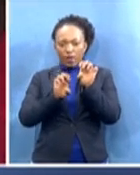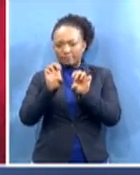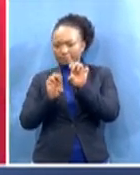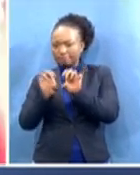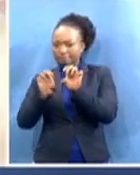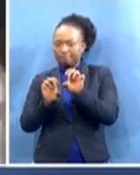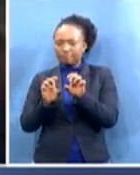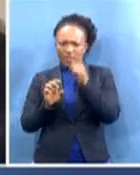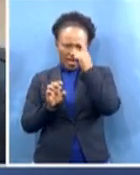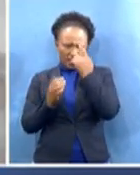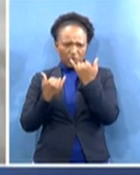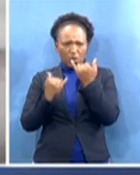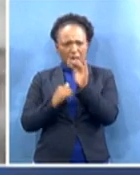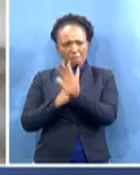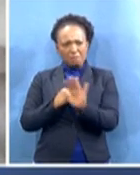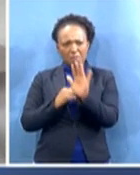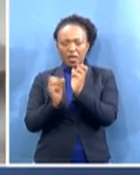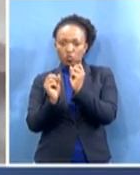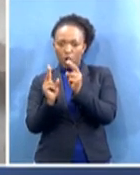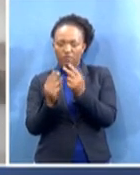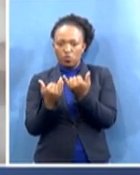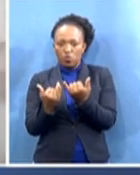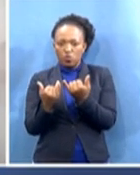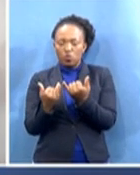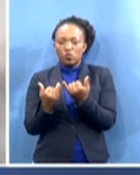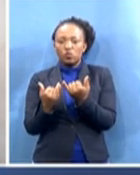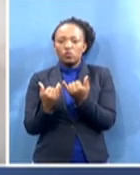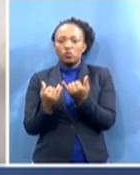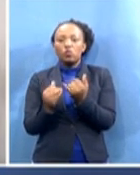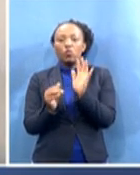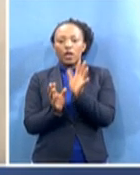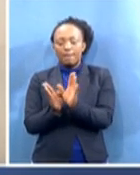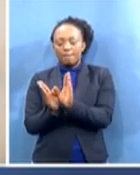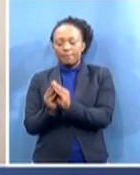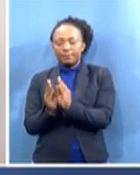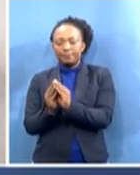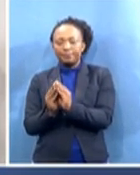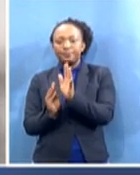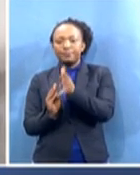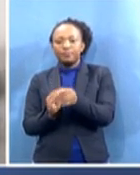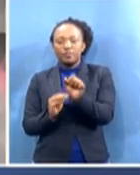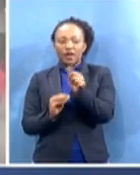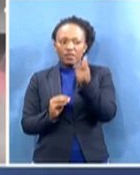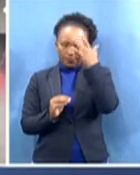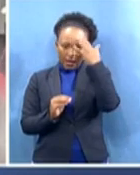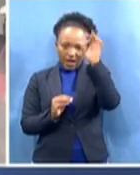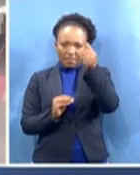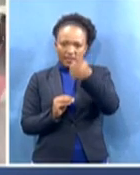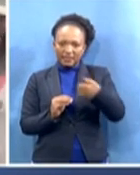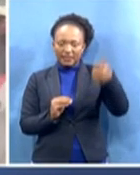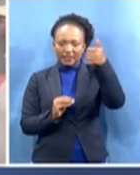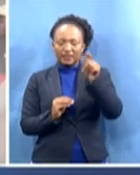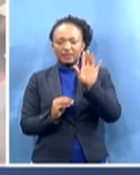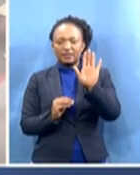be in a meeting with all the government delegation the specialists and the provincial